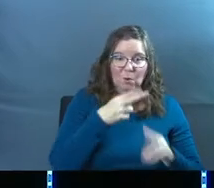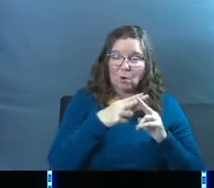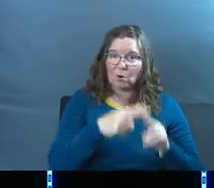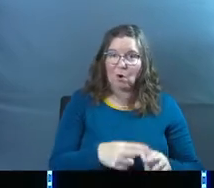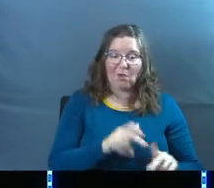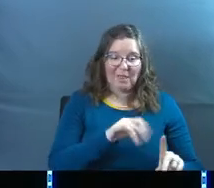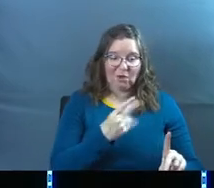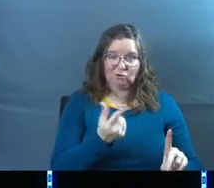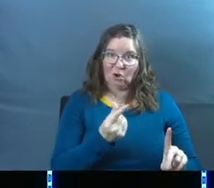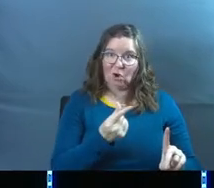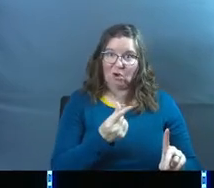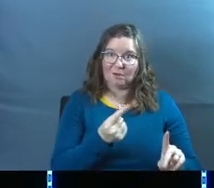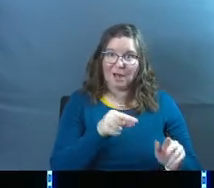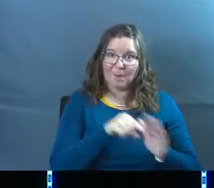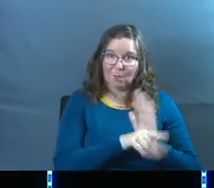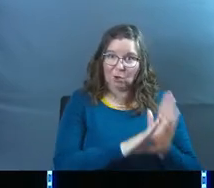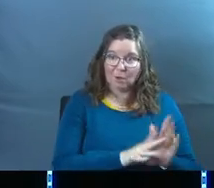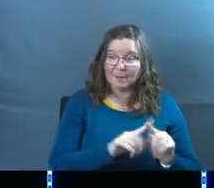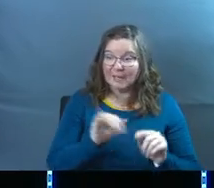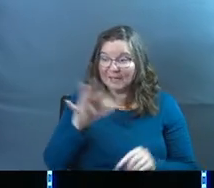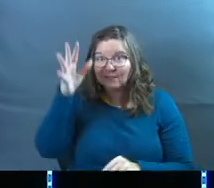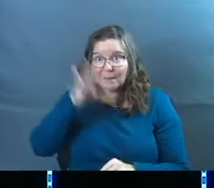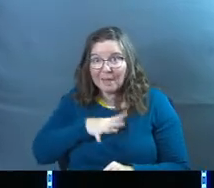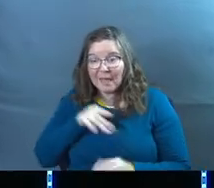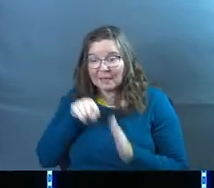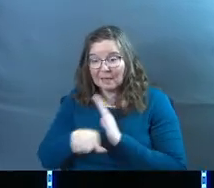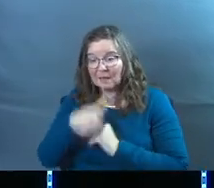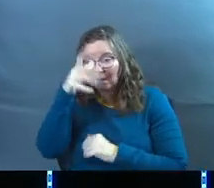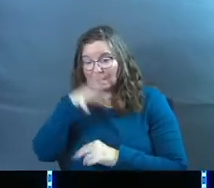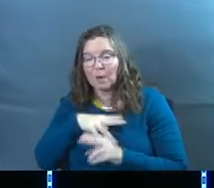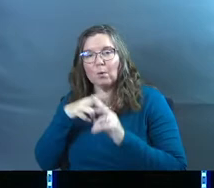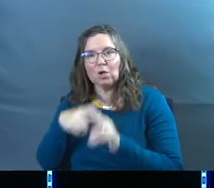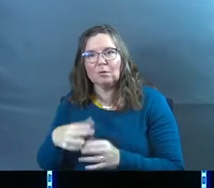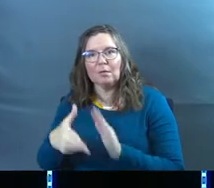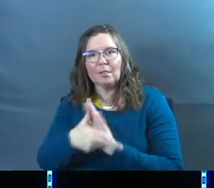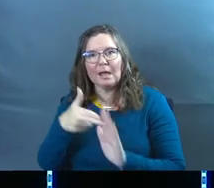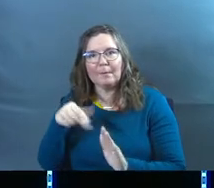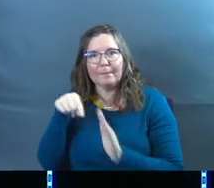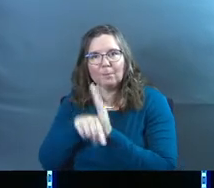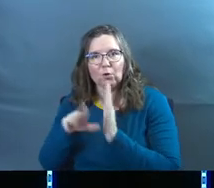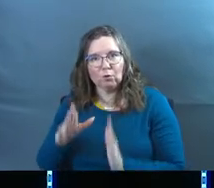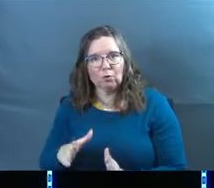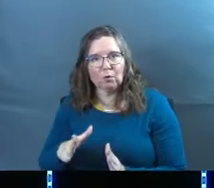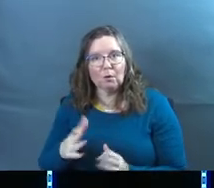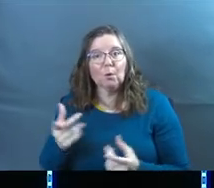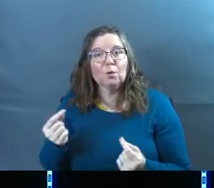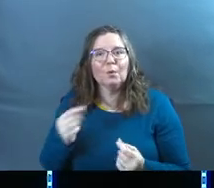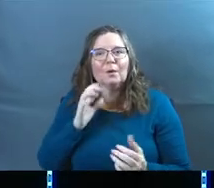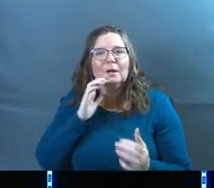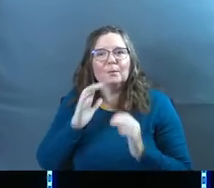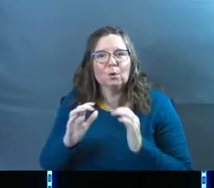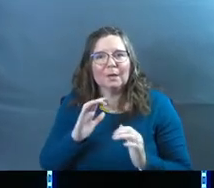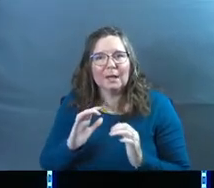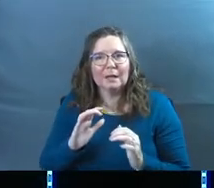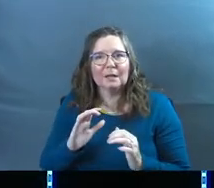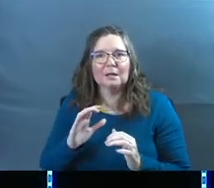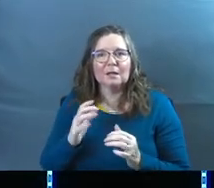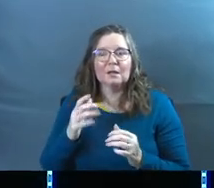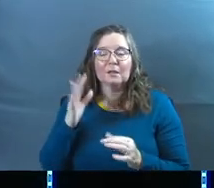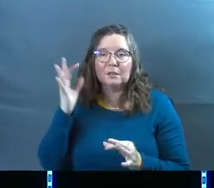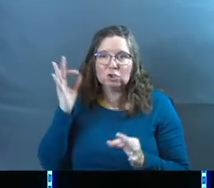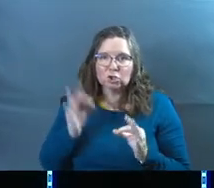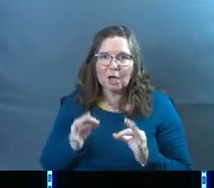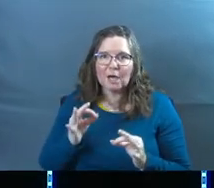murderer. But if a man kills another man, we call them a murderer. What are we doing? We're communicating the